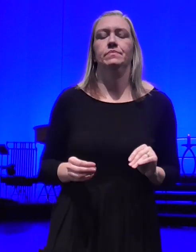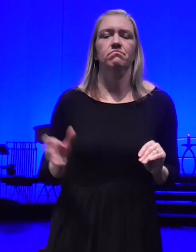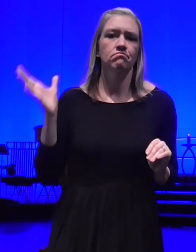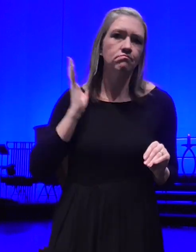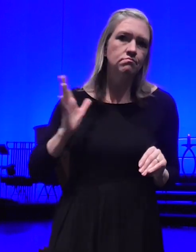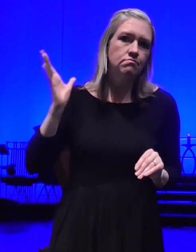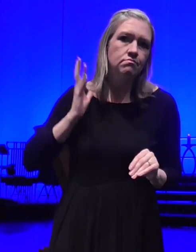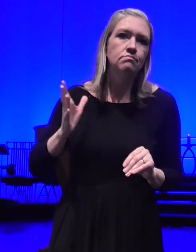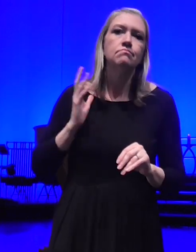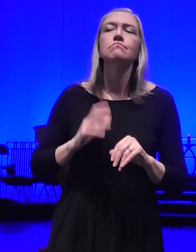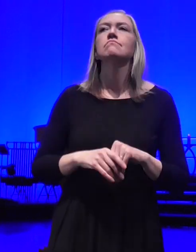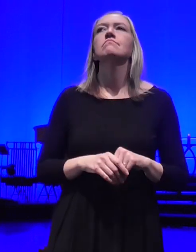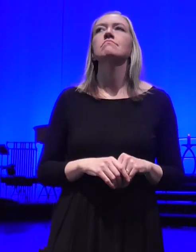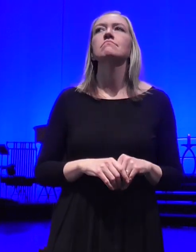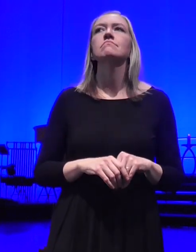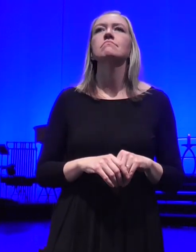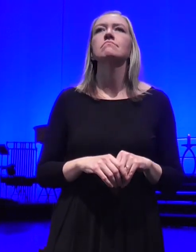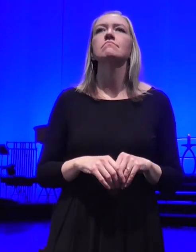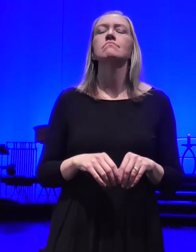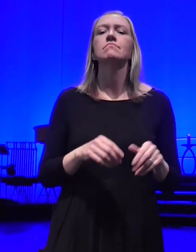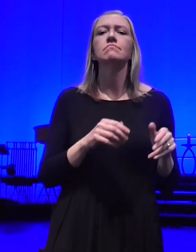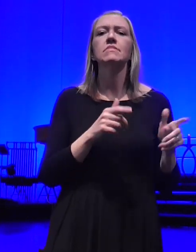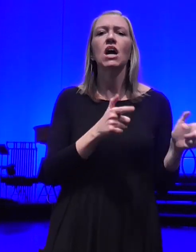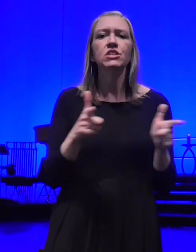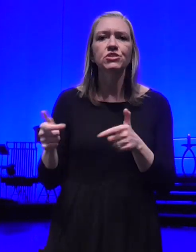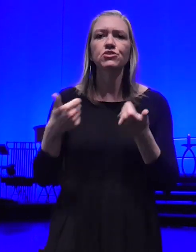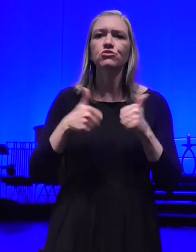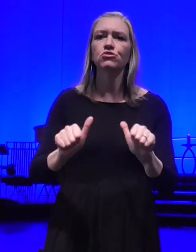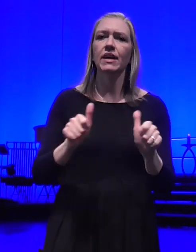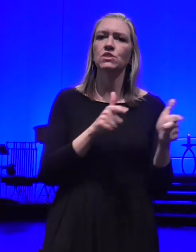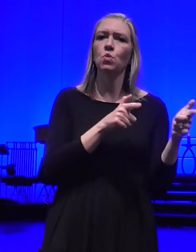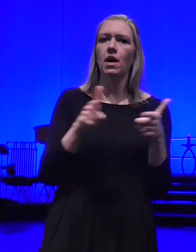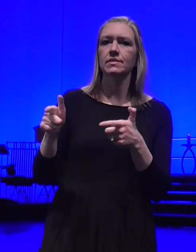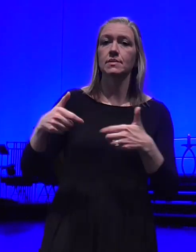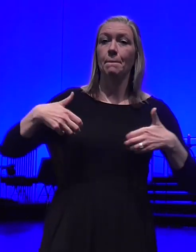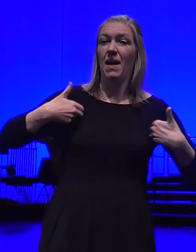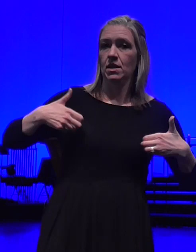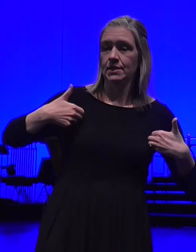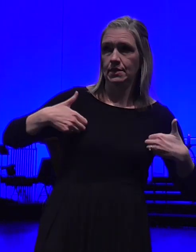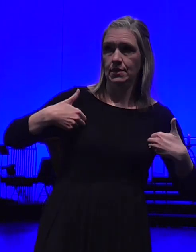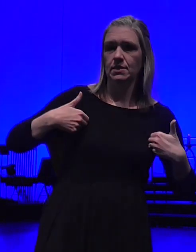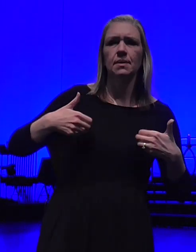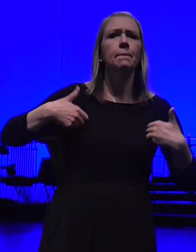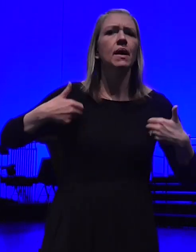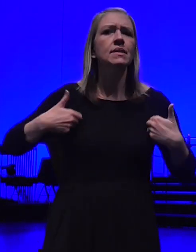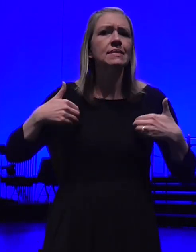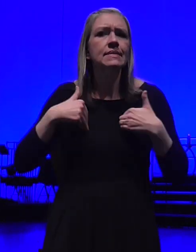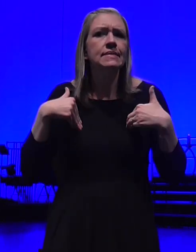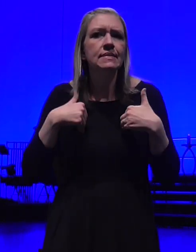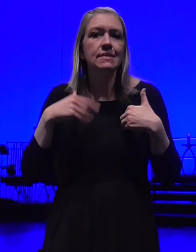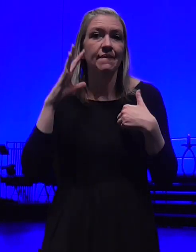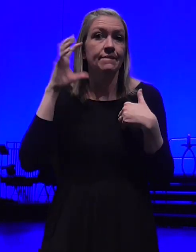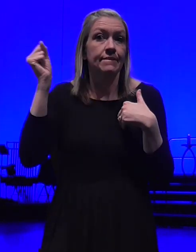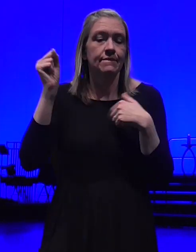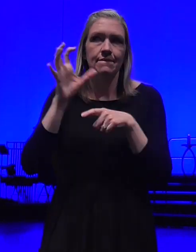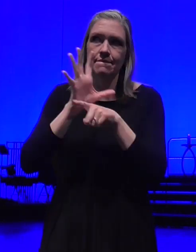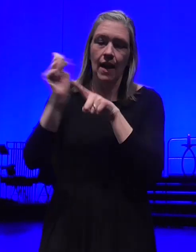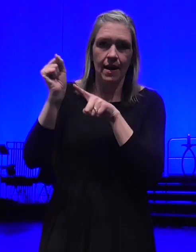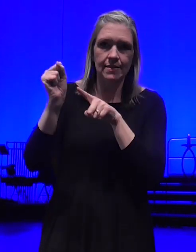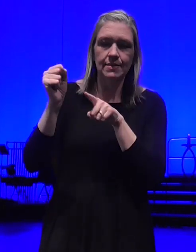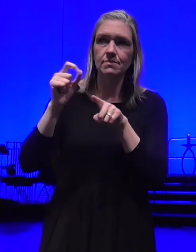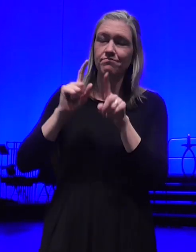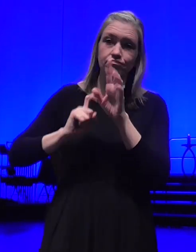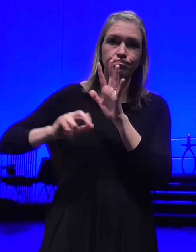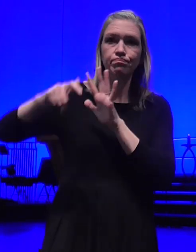hunters were trying to hunt monkeys. And monkeys are very fast. And the monkeys would run up the trees and